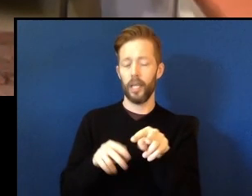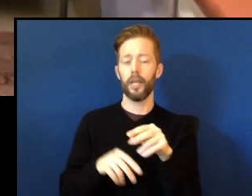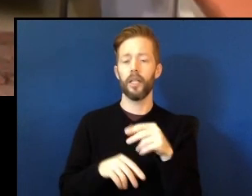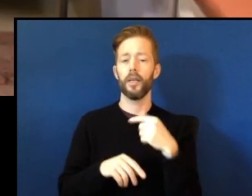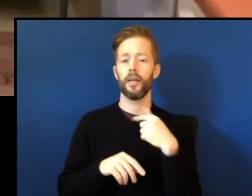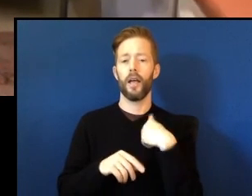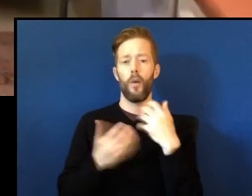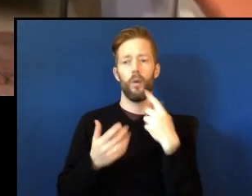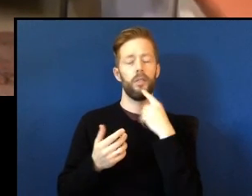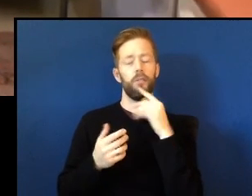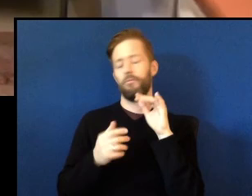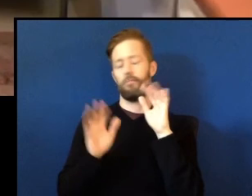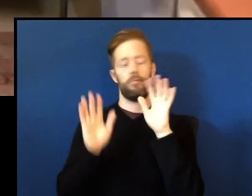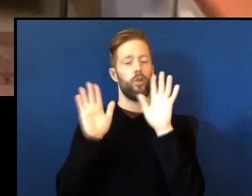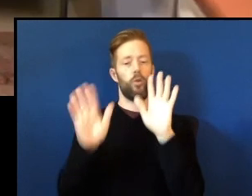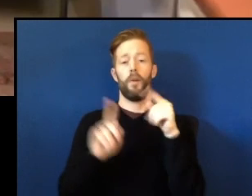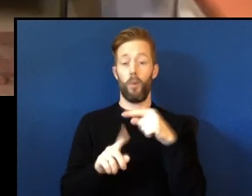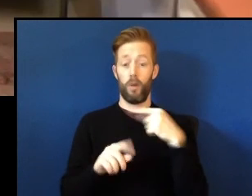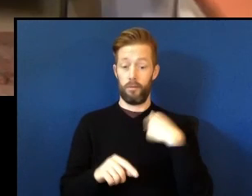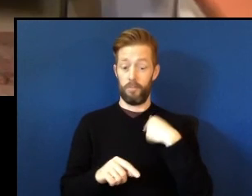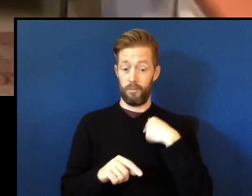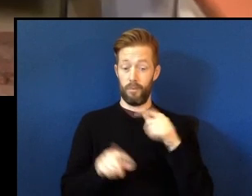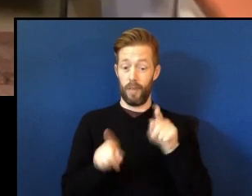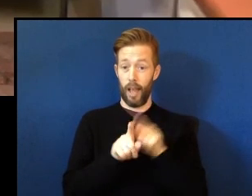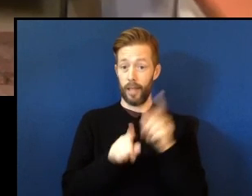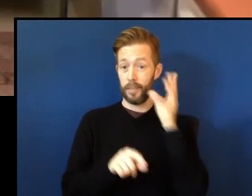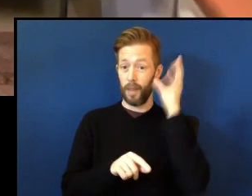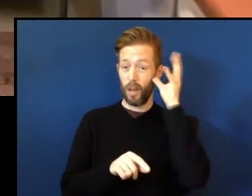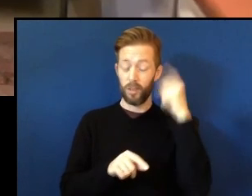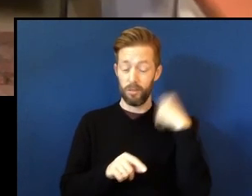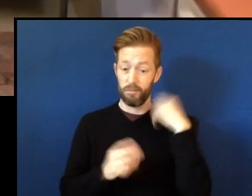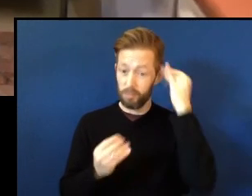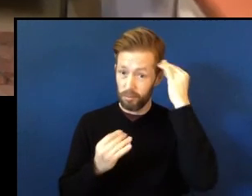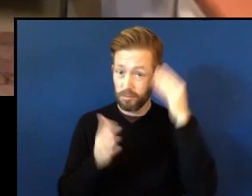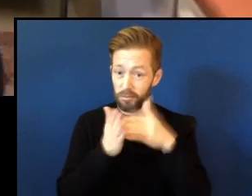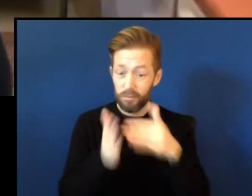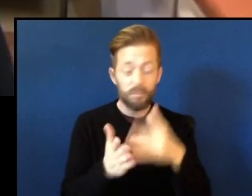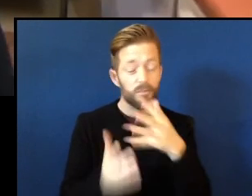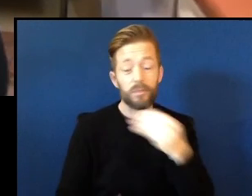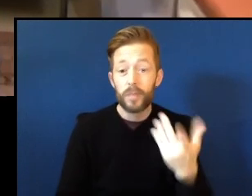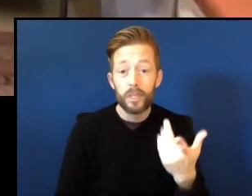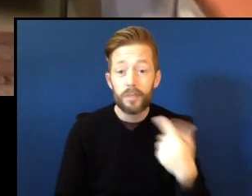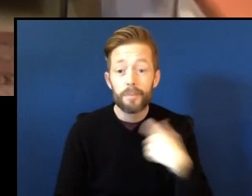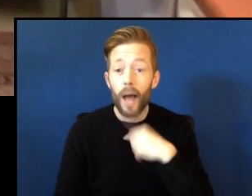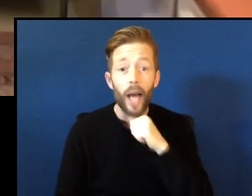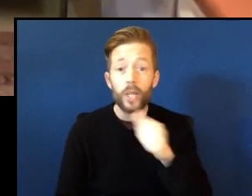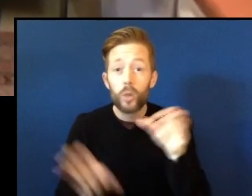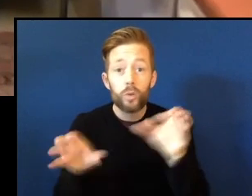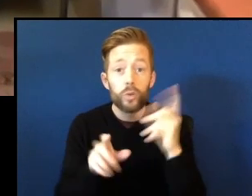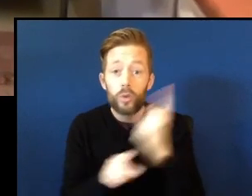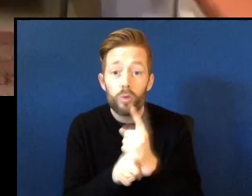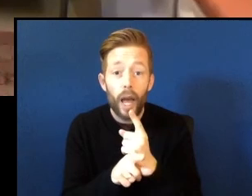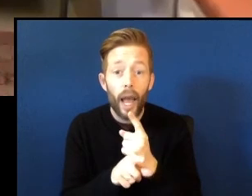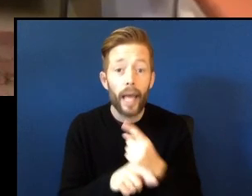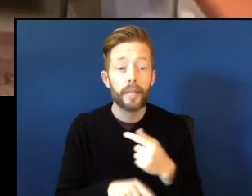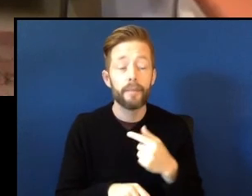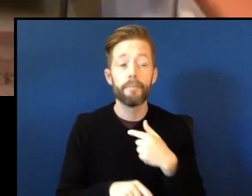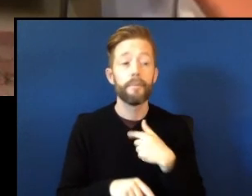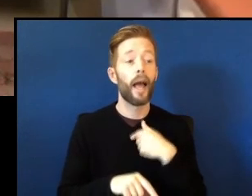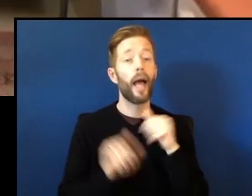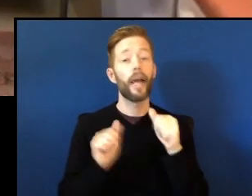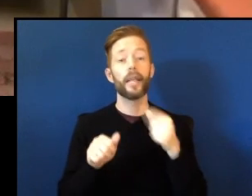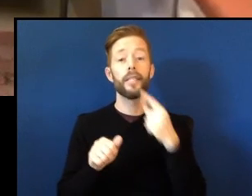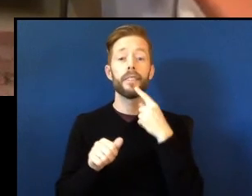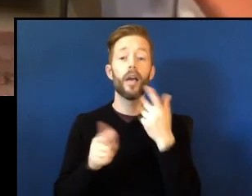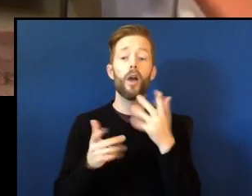point. I, as a parent, think about that often, and I don't do it right all the time. I can say that it's great